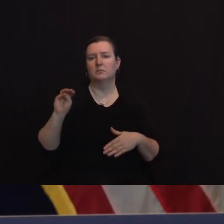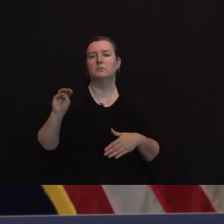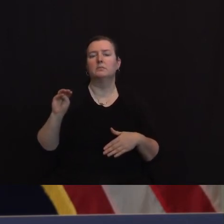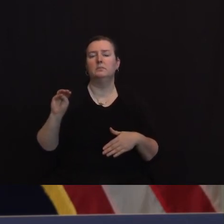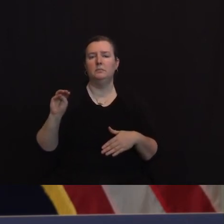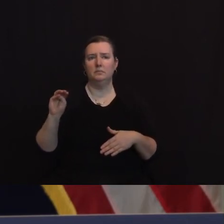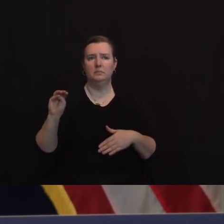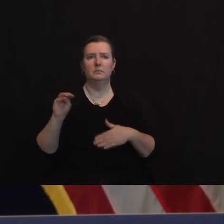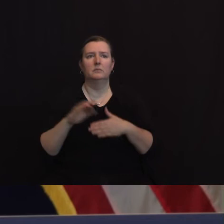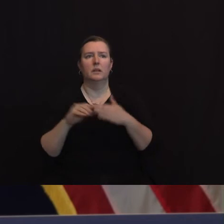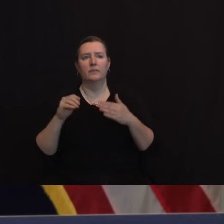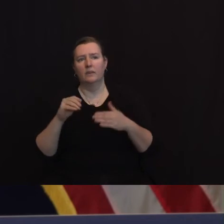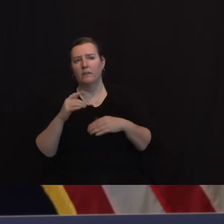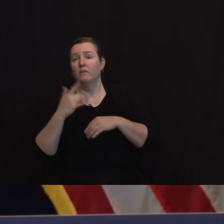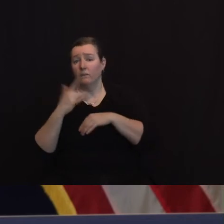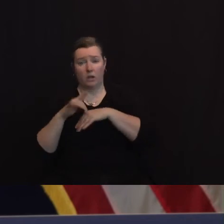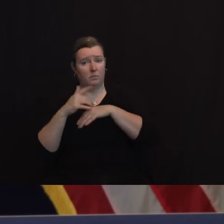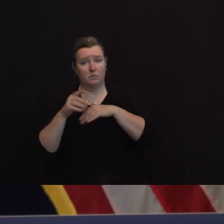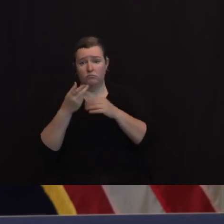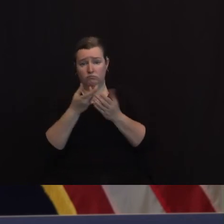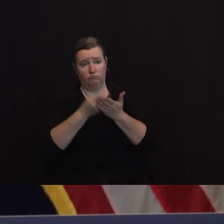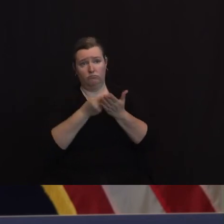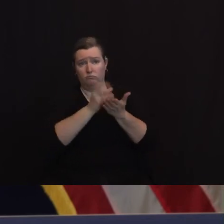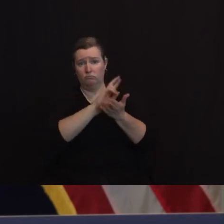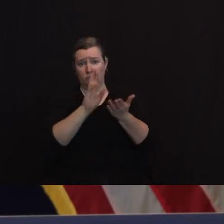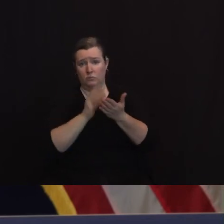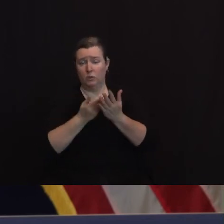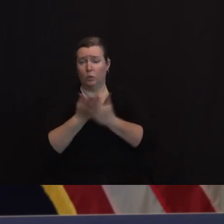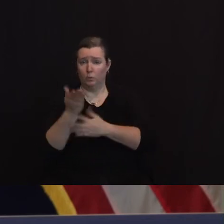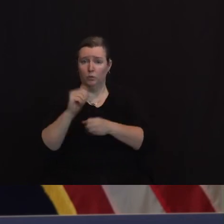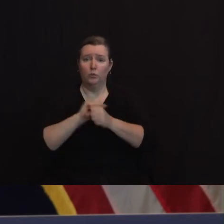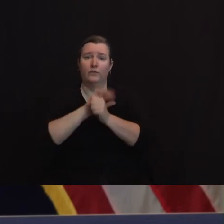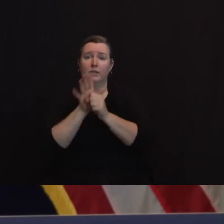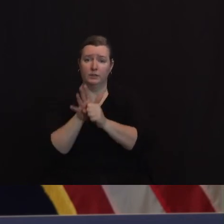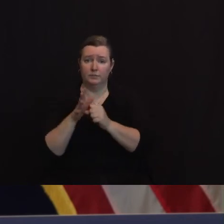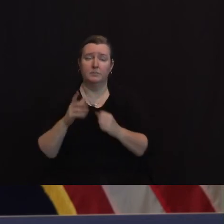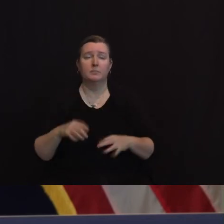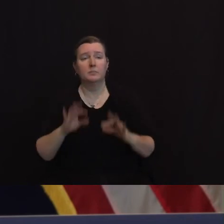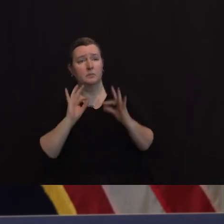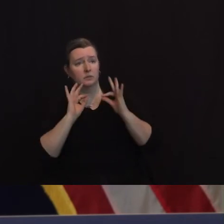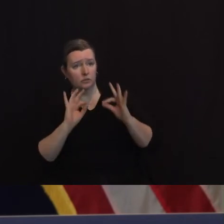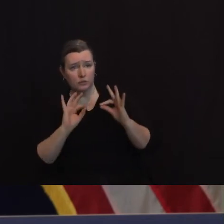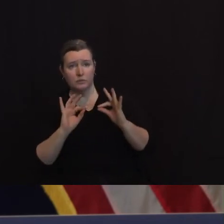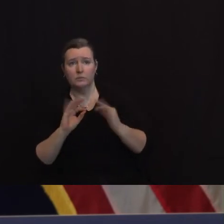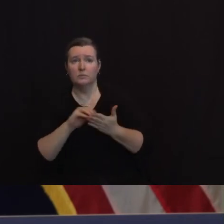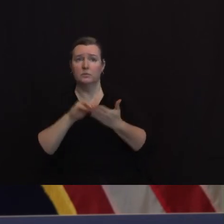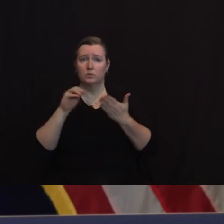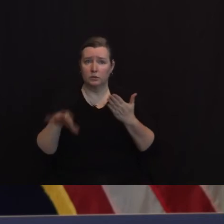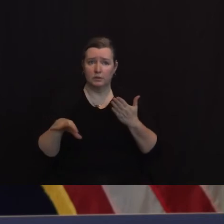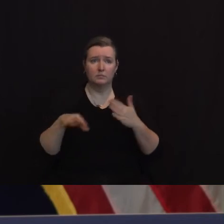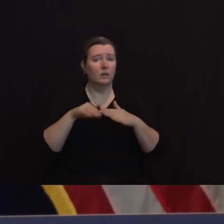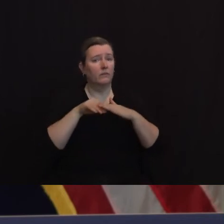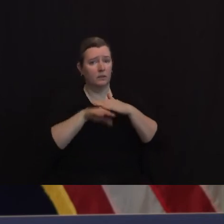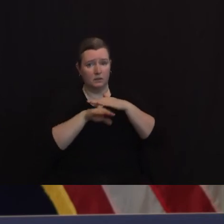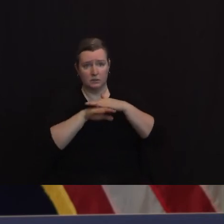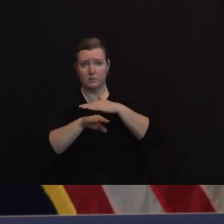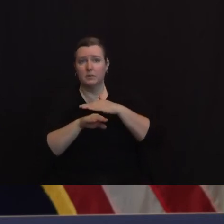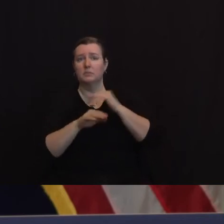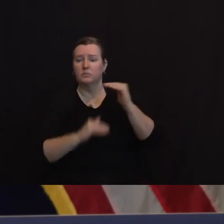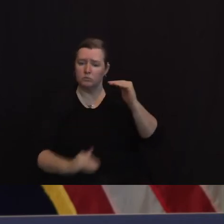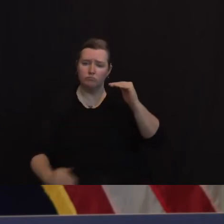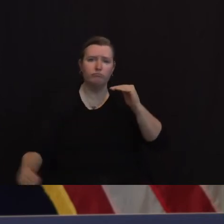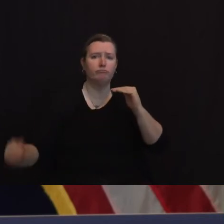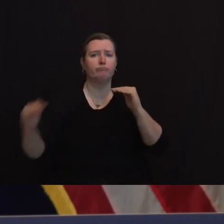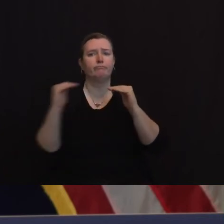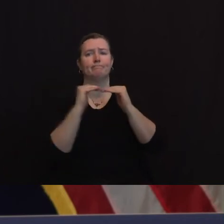we remain committed to ensuring students have equitable access to post-secondary education now and in the future, and are